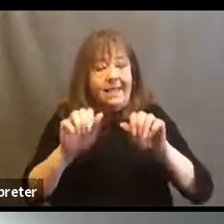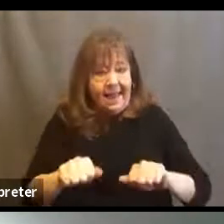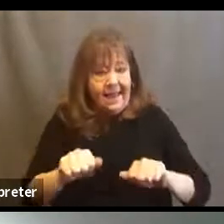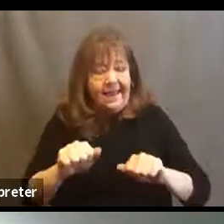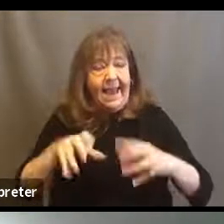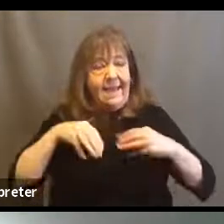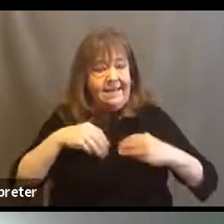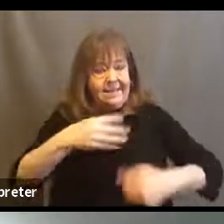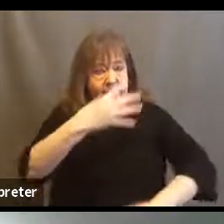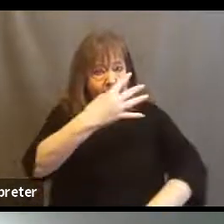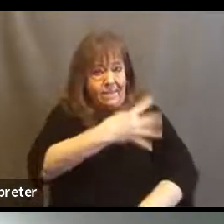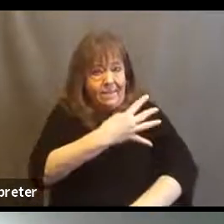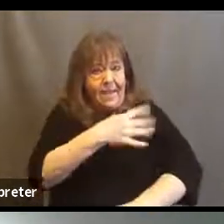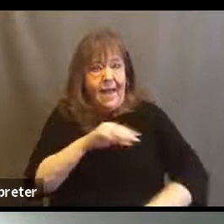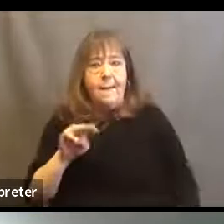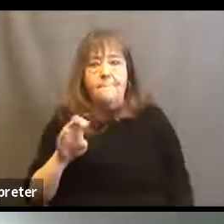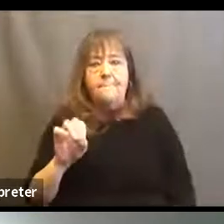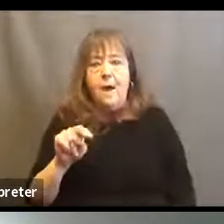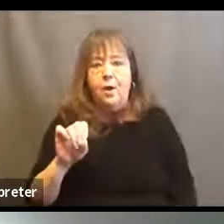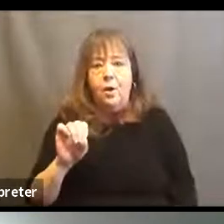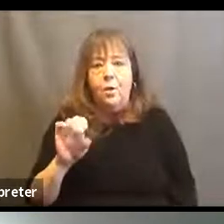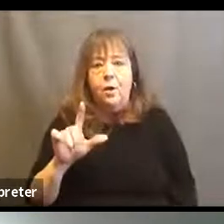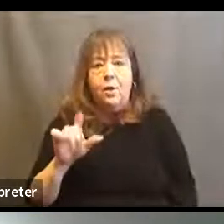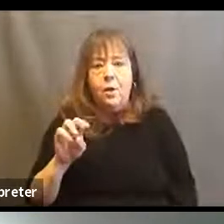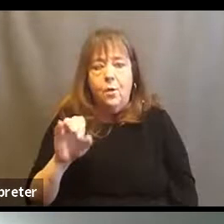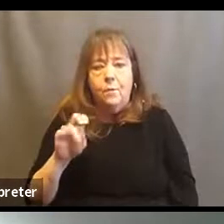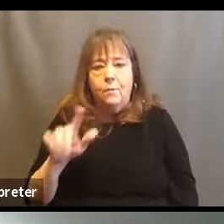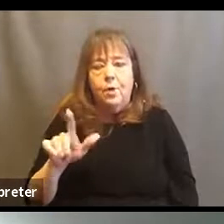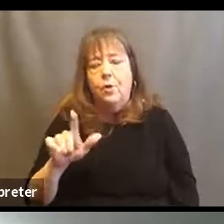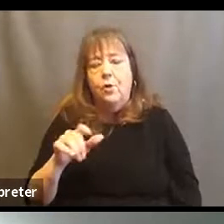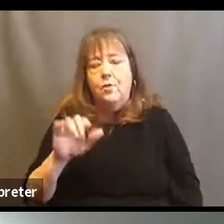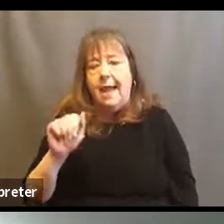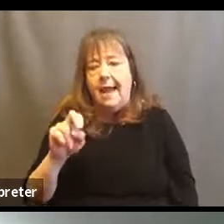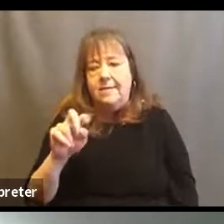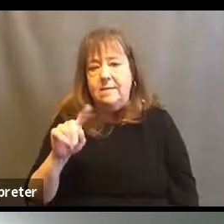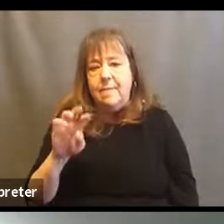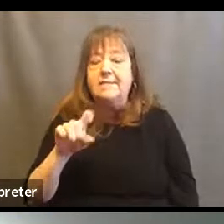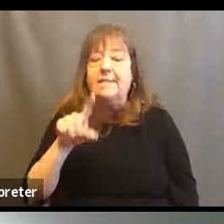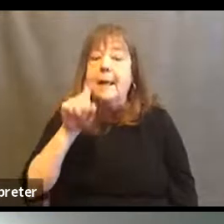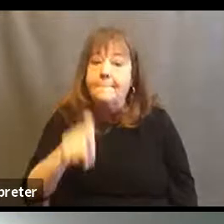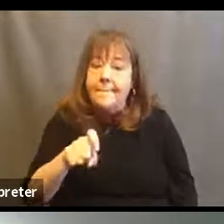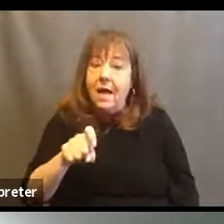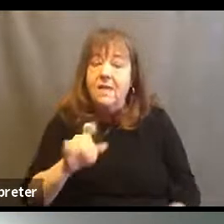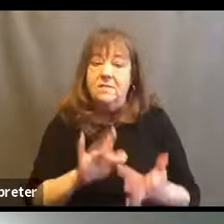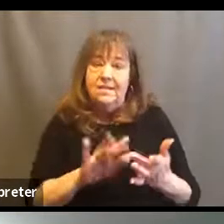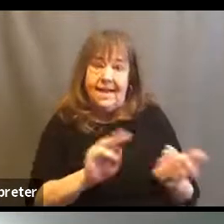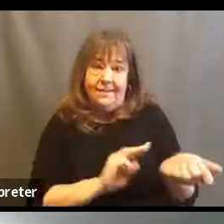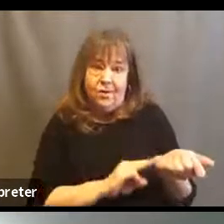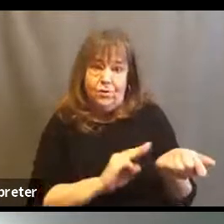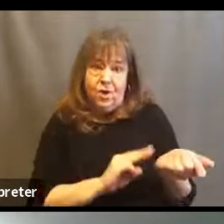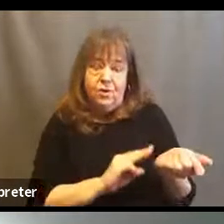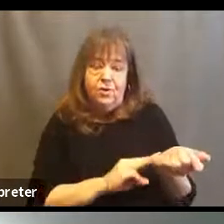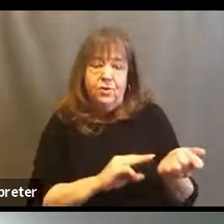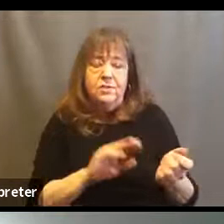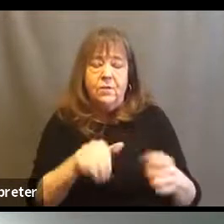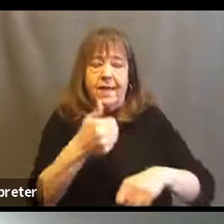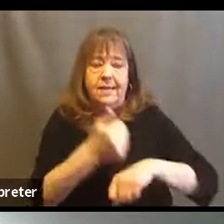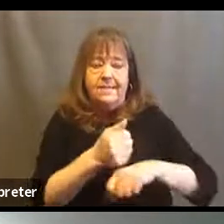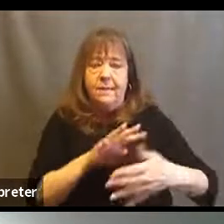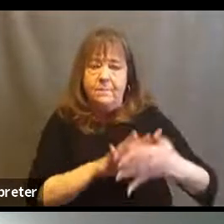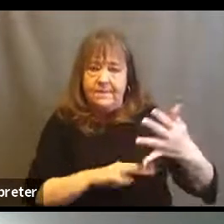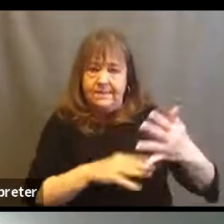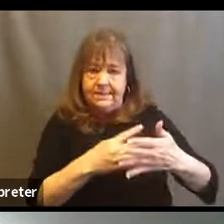therapy, you've got to get them to contact their PCP so they can get scheduled for that therapy. We are doing that at BSA Urgent